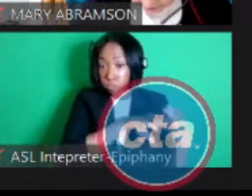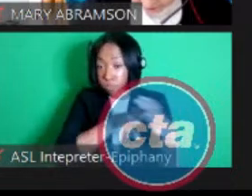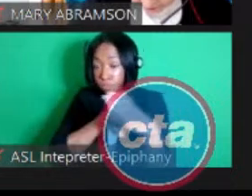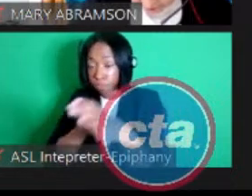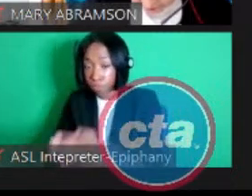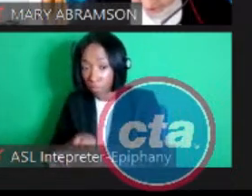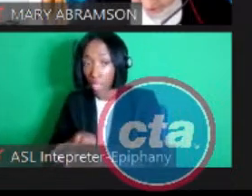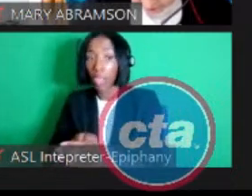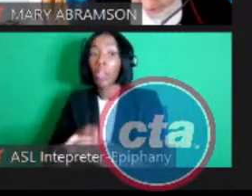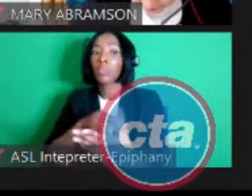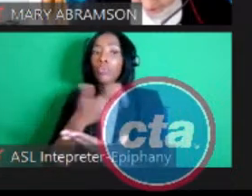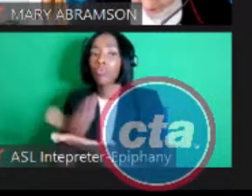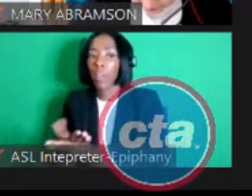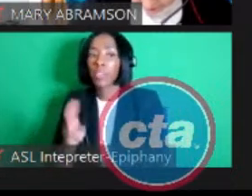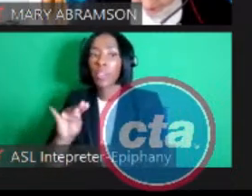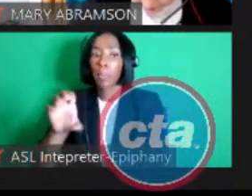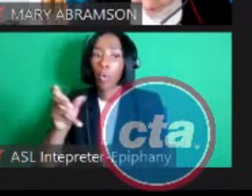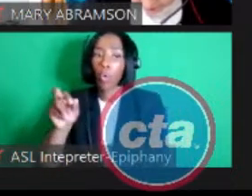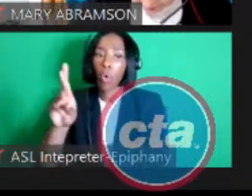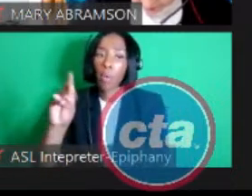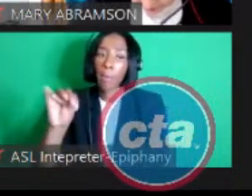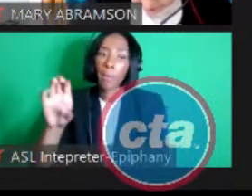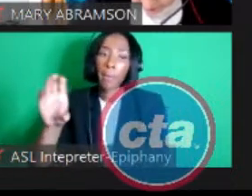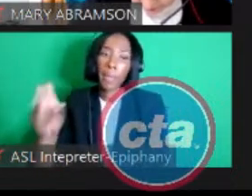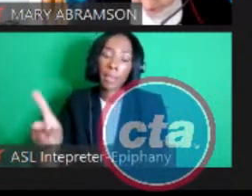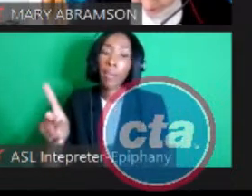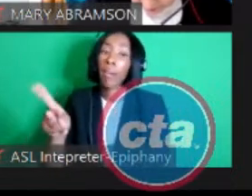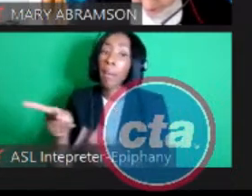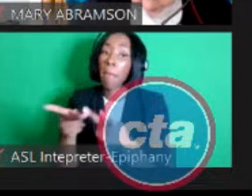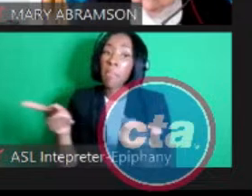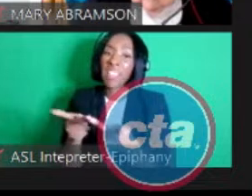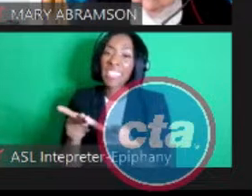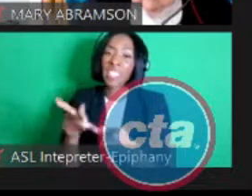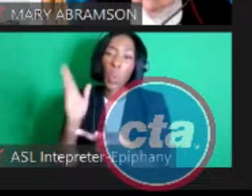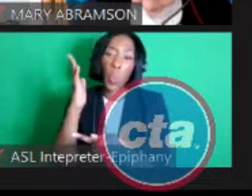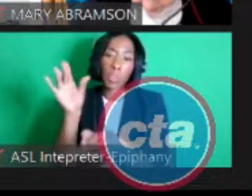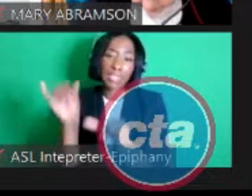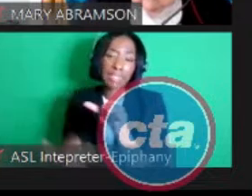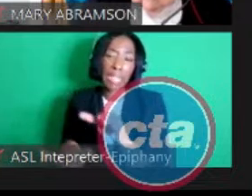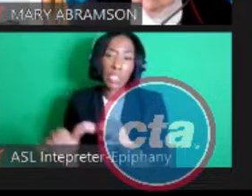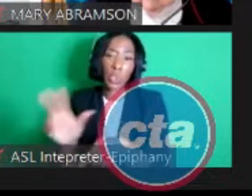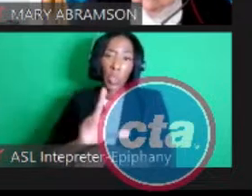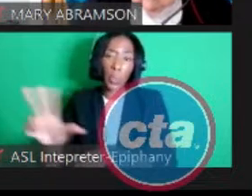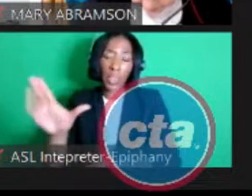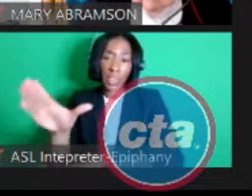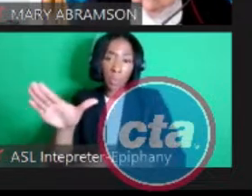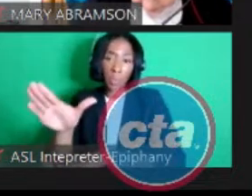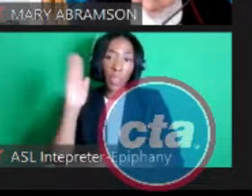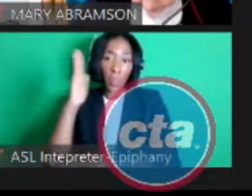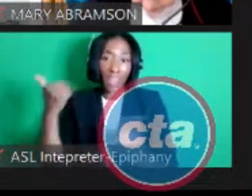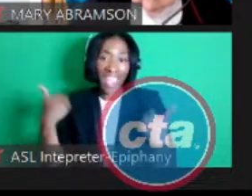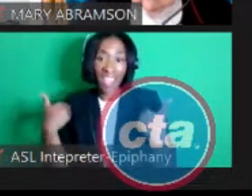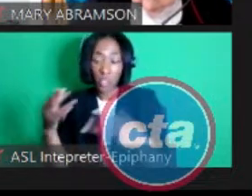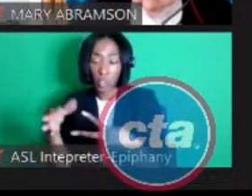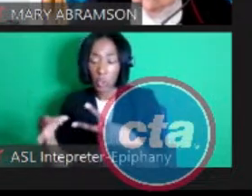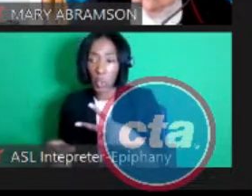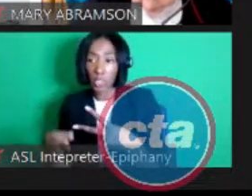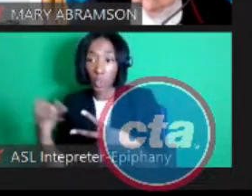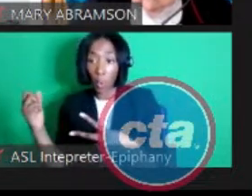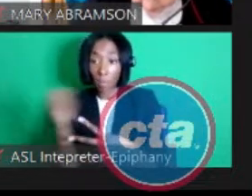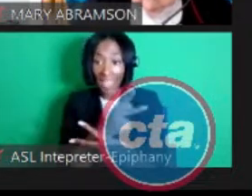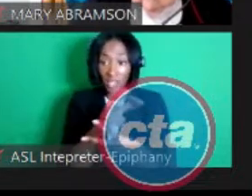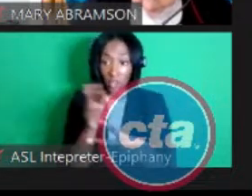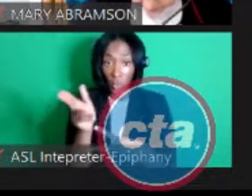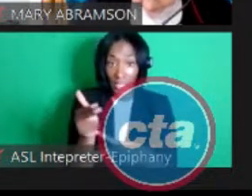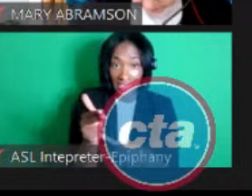the McCormick Place. And then they will be at McCormick Place until approximately 3 in the afternoon, where they'll have a choice to go back to their hotels or go directly